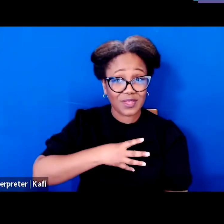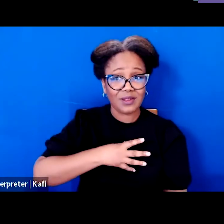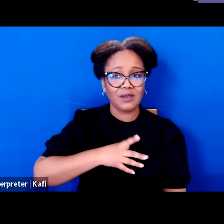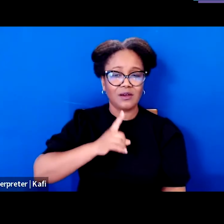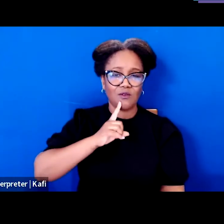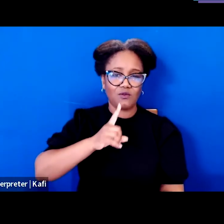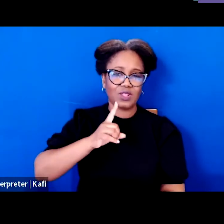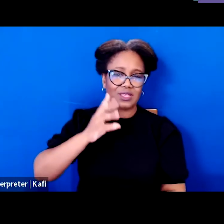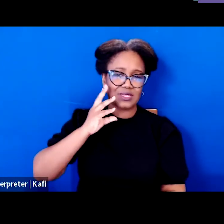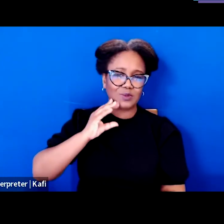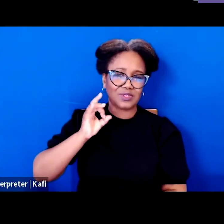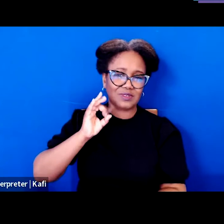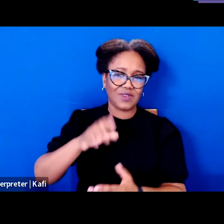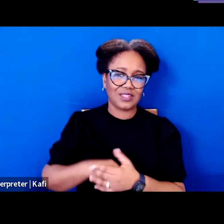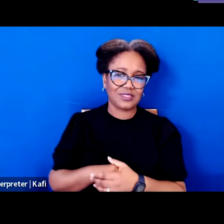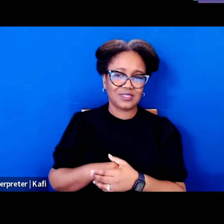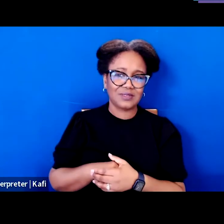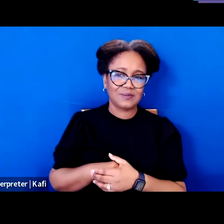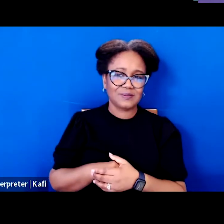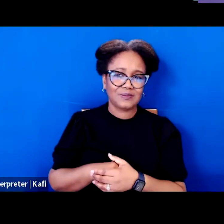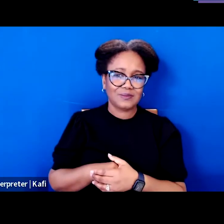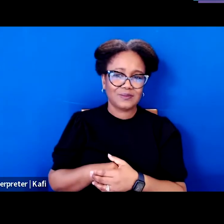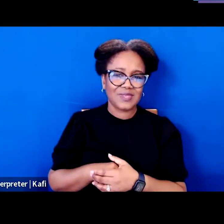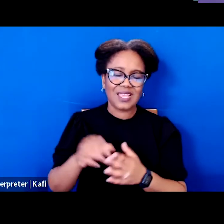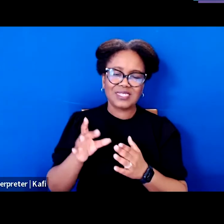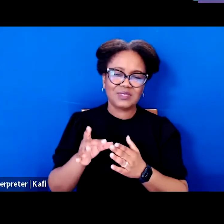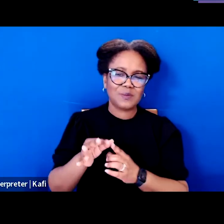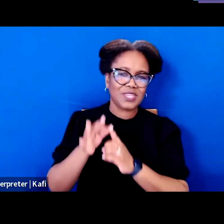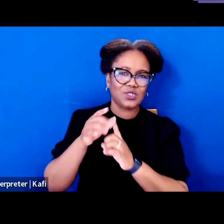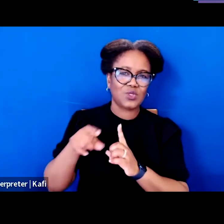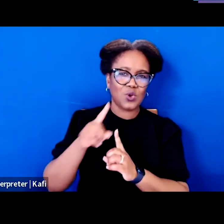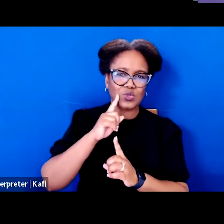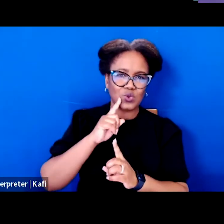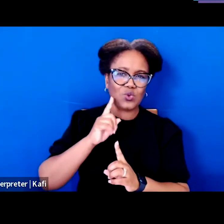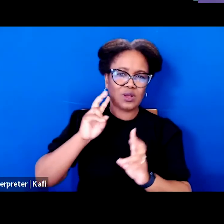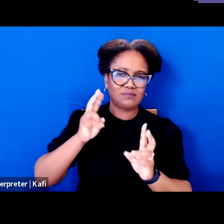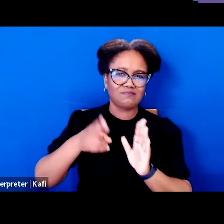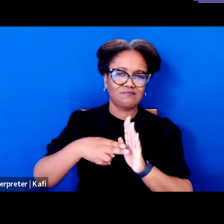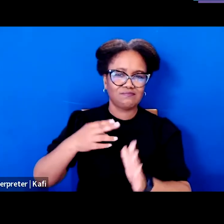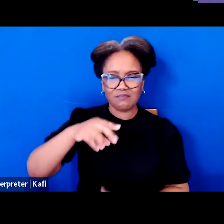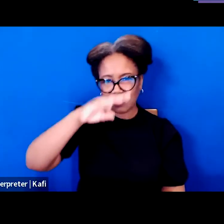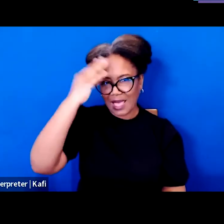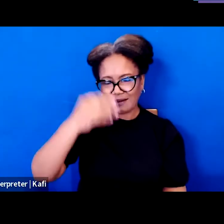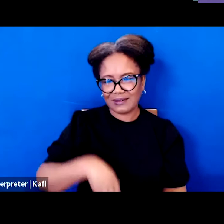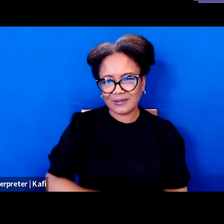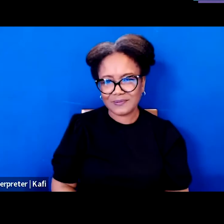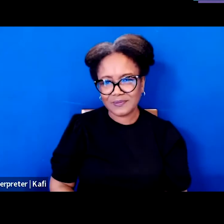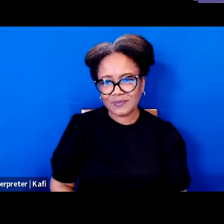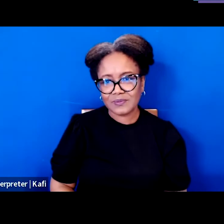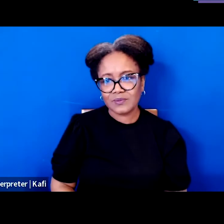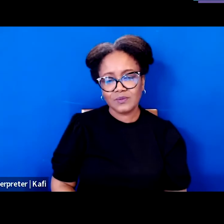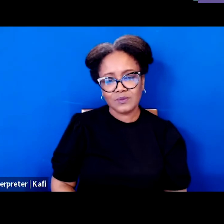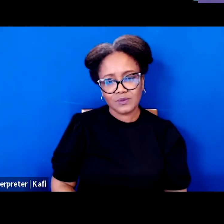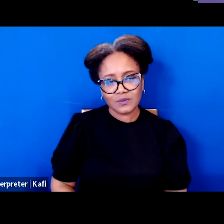of regression, in a sense, of the social safety net, if you will, the kind